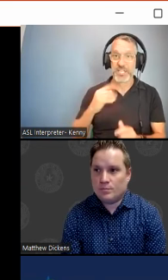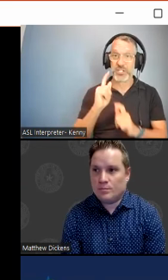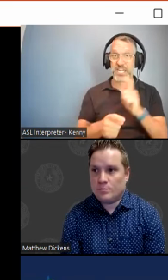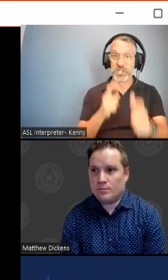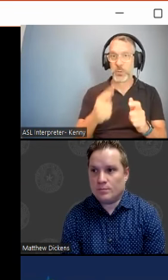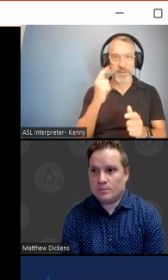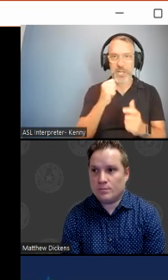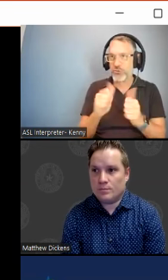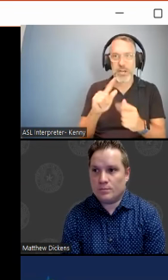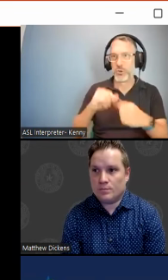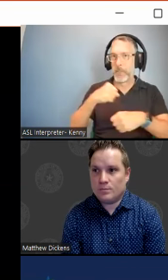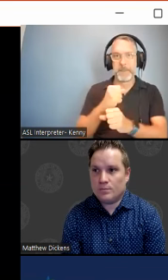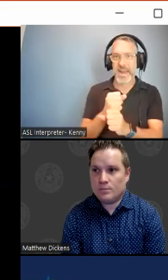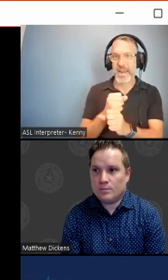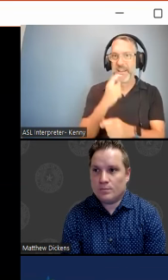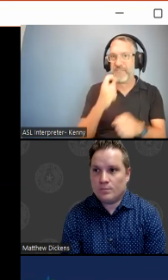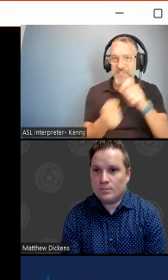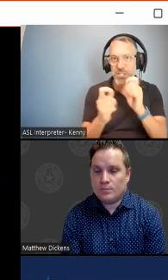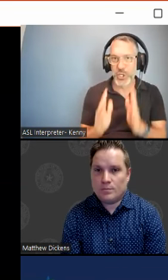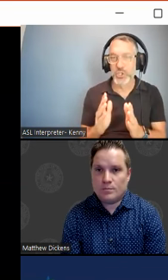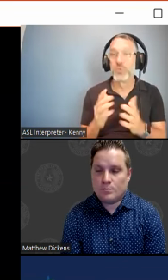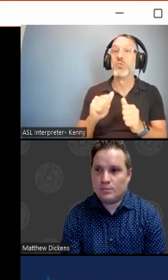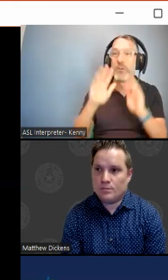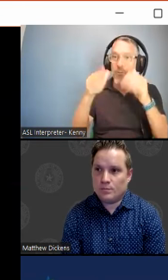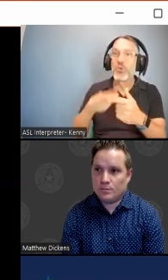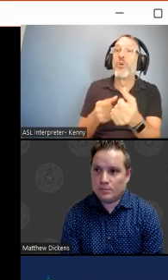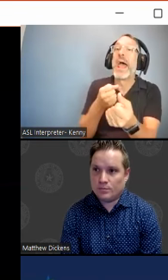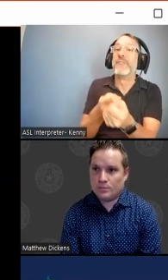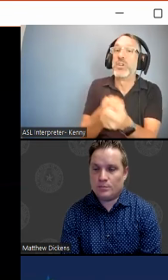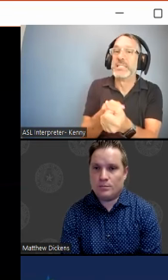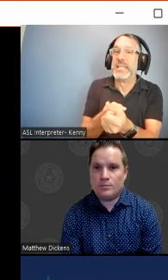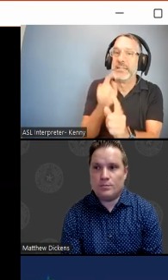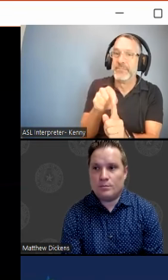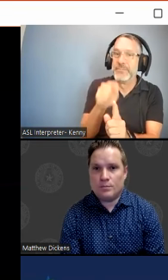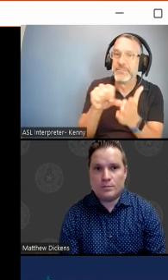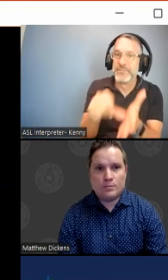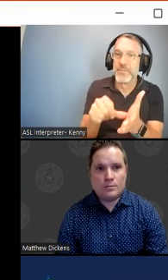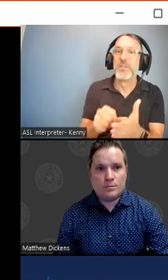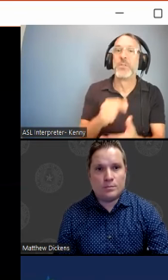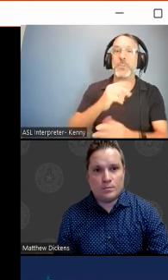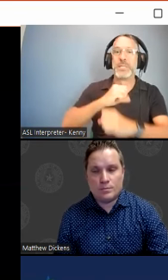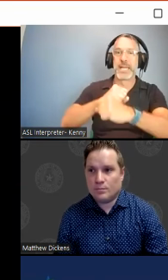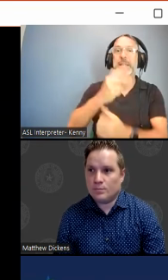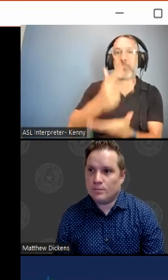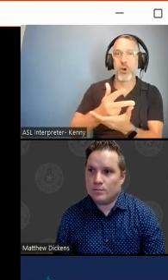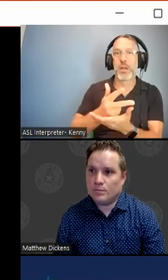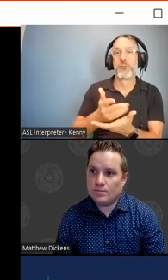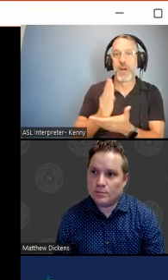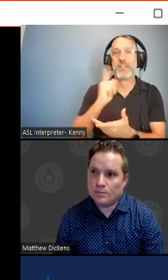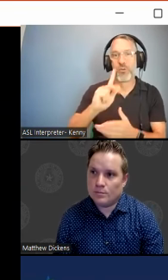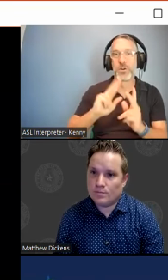we're not trying to create Avengers. We're focusing on their advocacy, on protecting the parking rights of the disabled community.